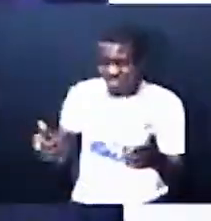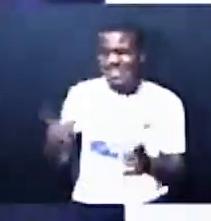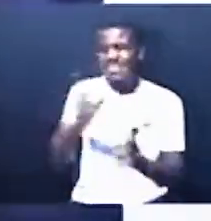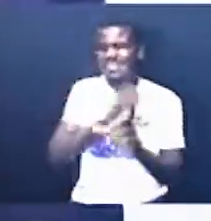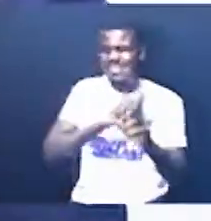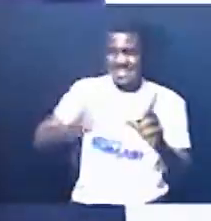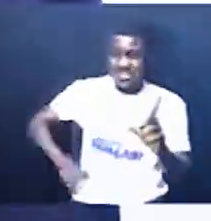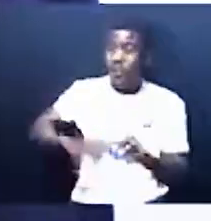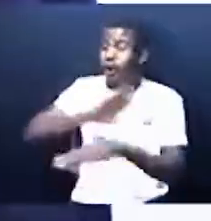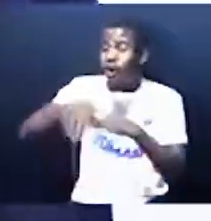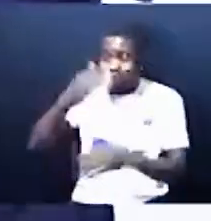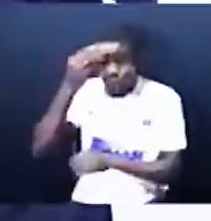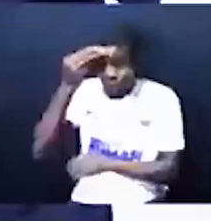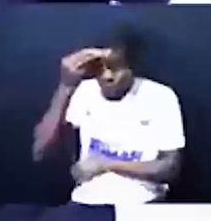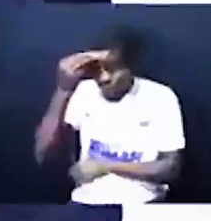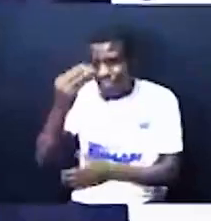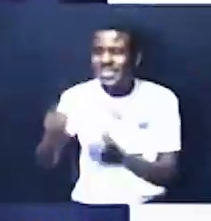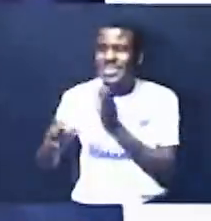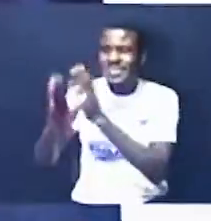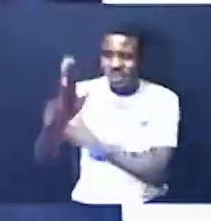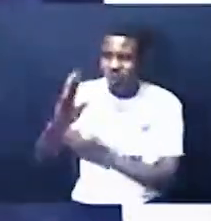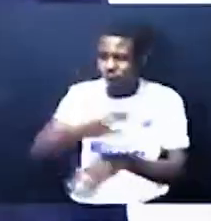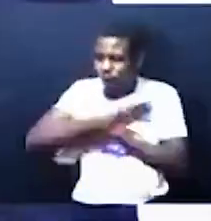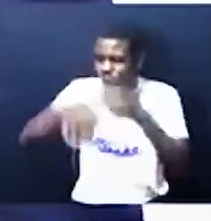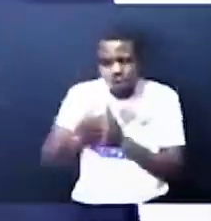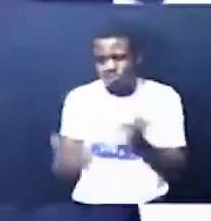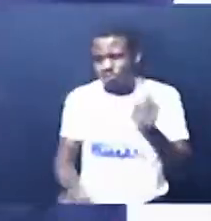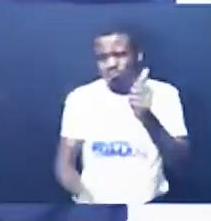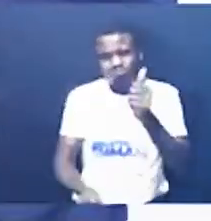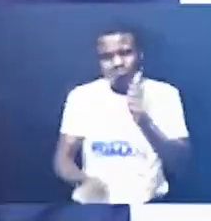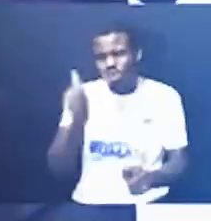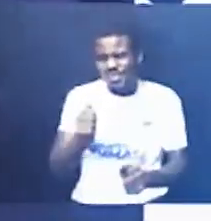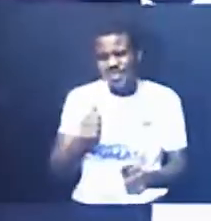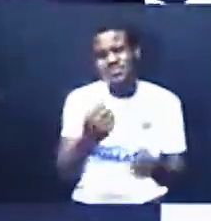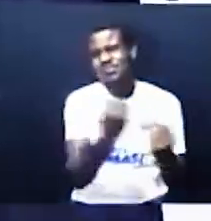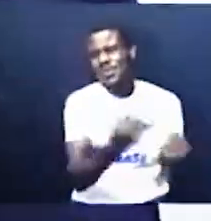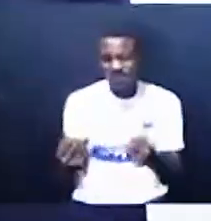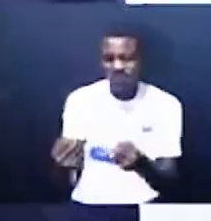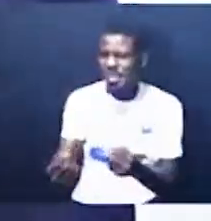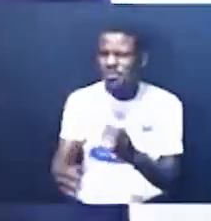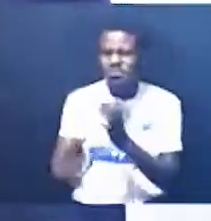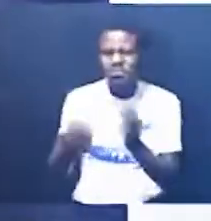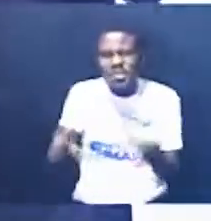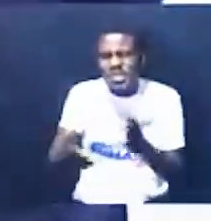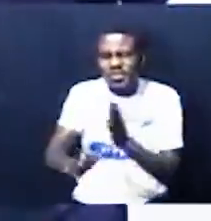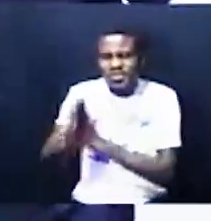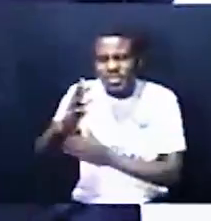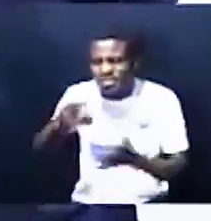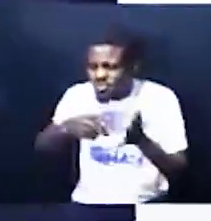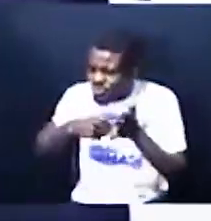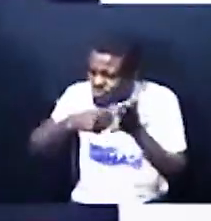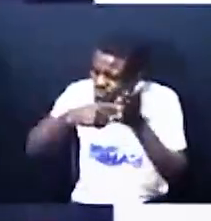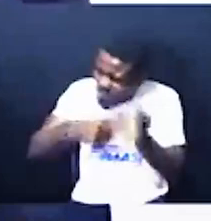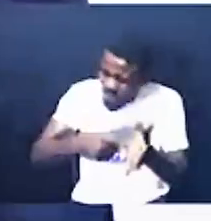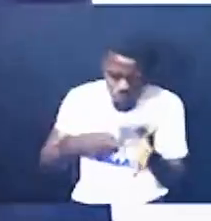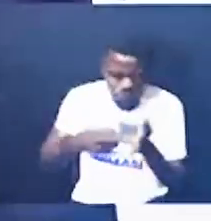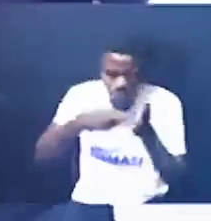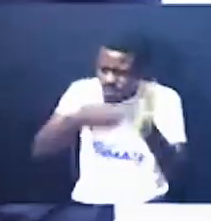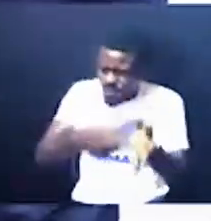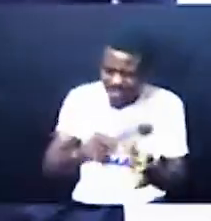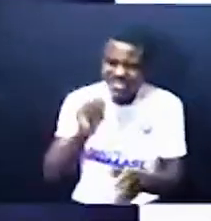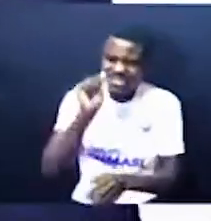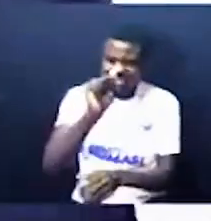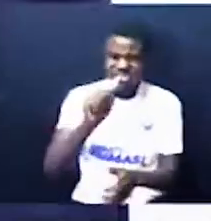is all-knowing and all-powerful. May he reveal himself today in your life